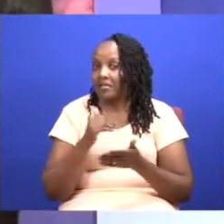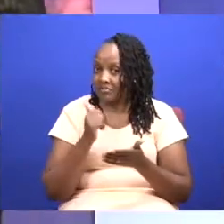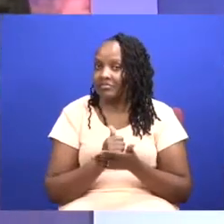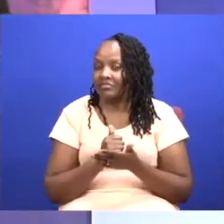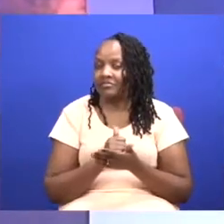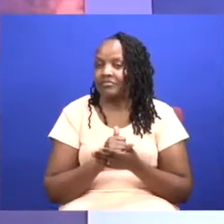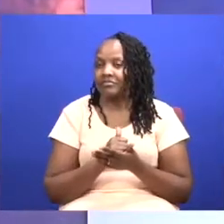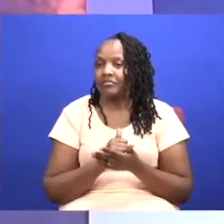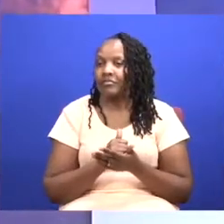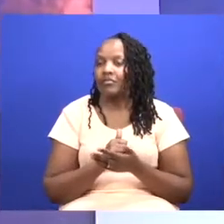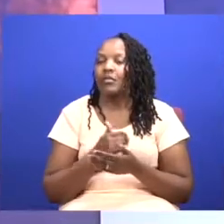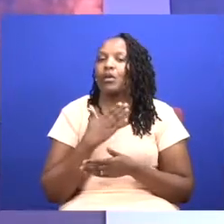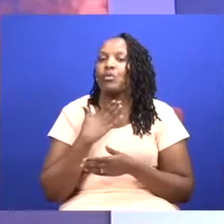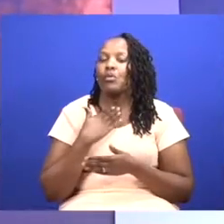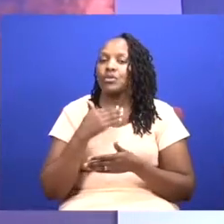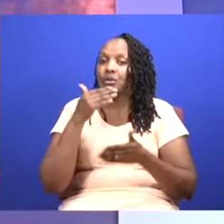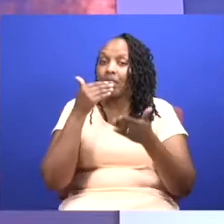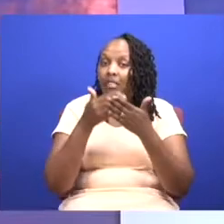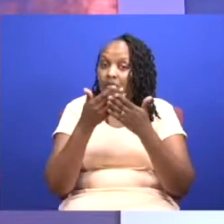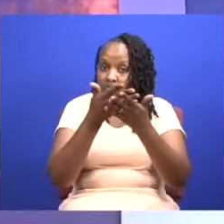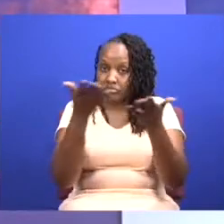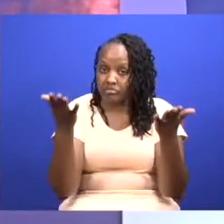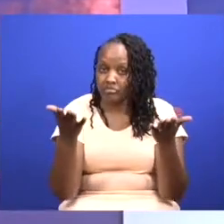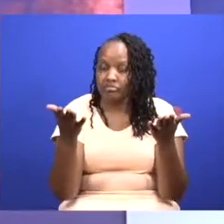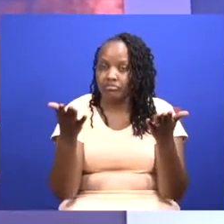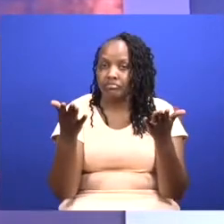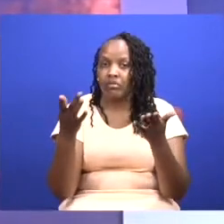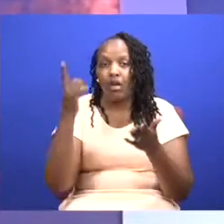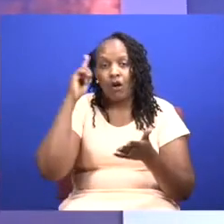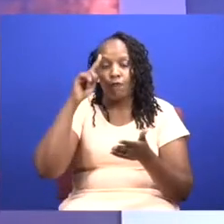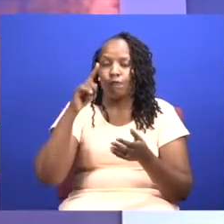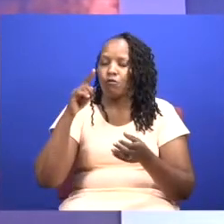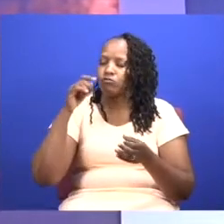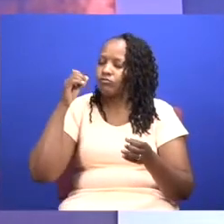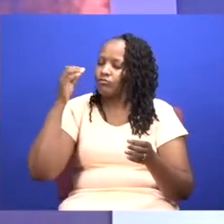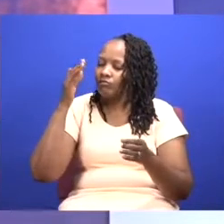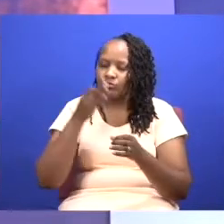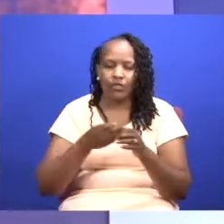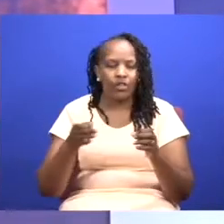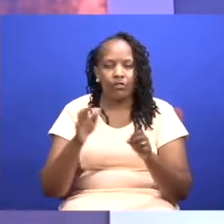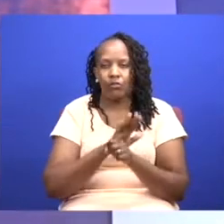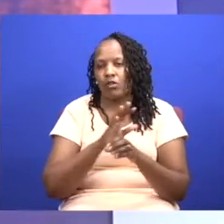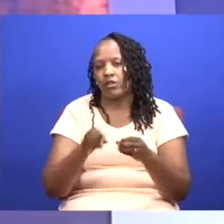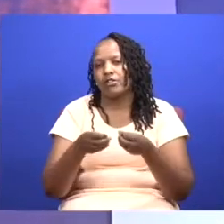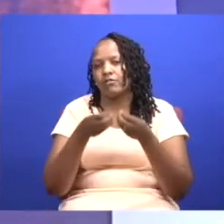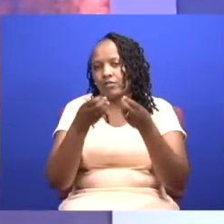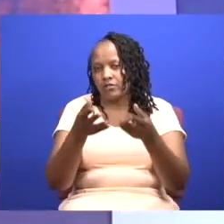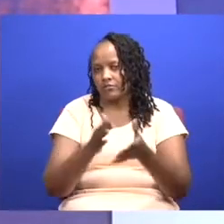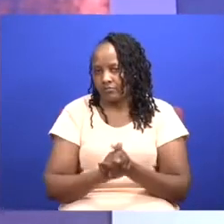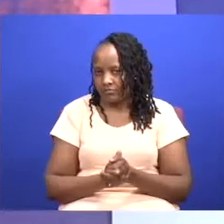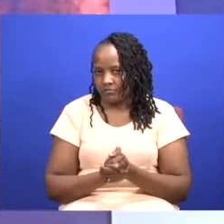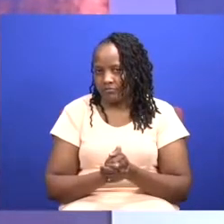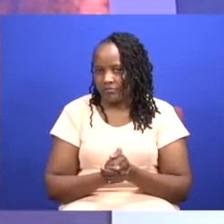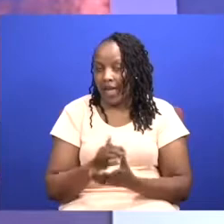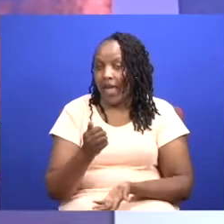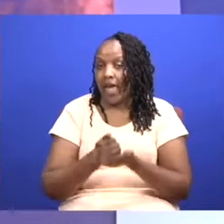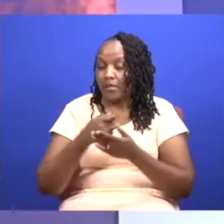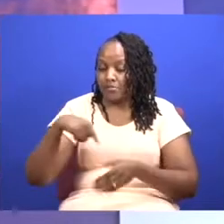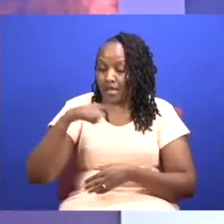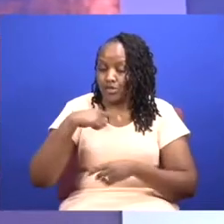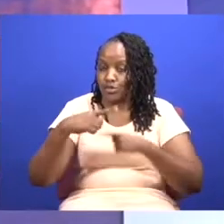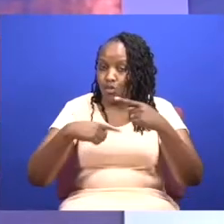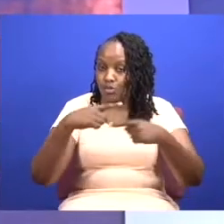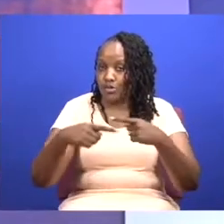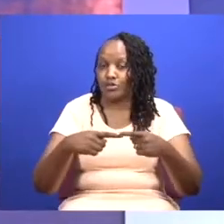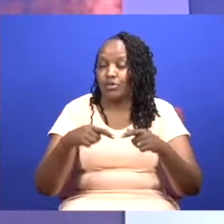You. Amen. We want to appreciate you for your faithful giving that has enabled us to continue as a